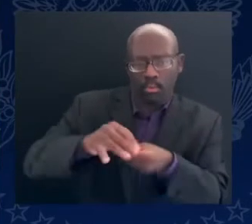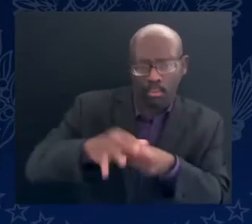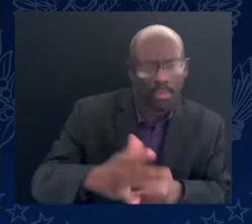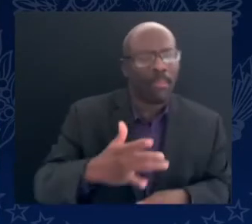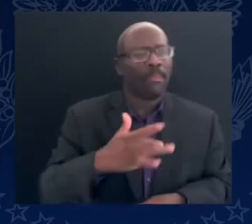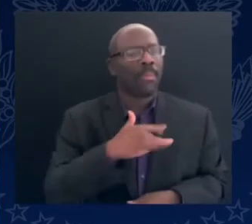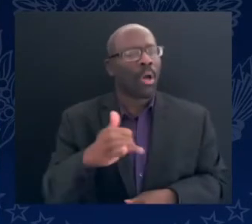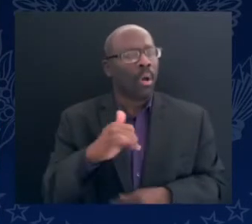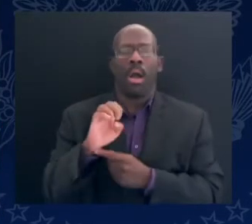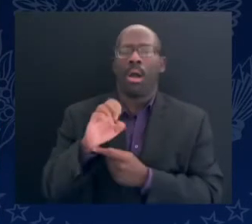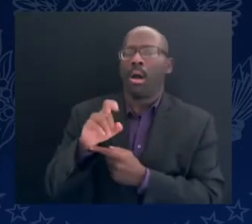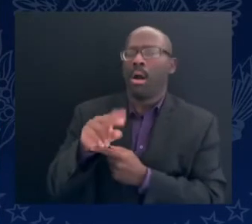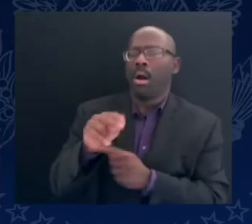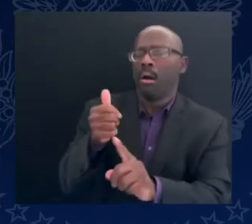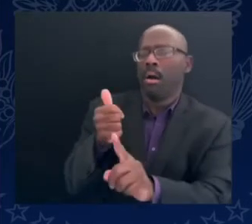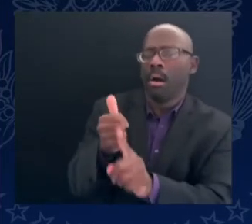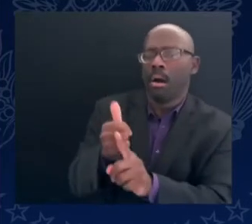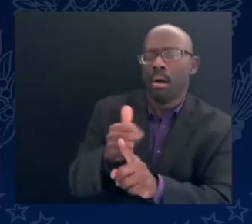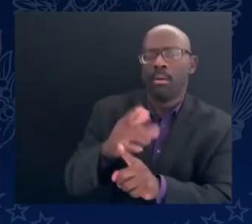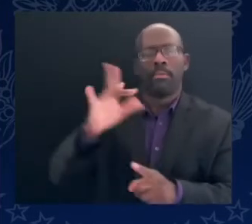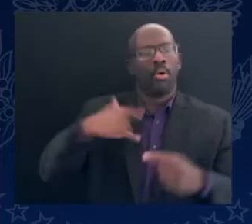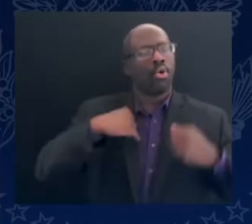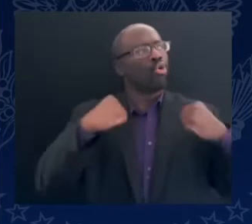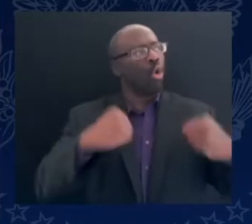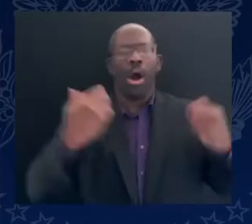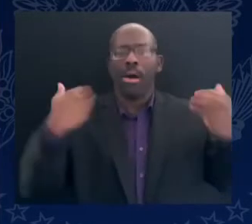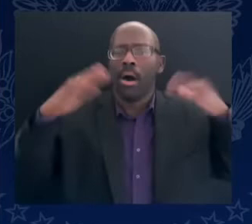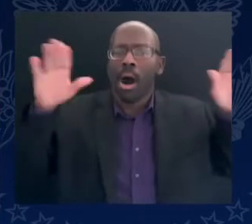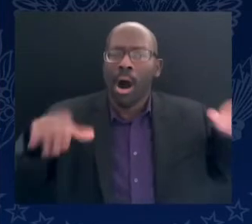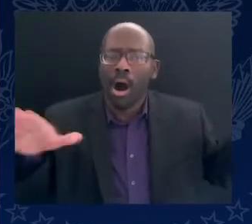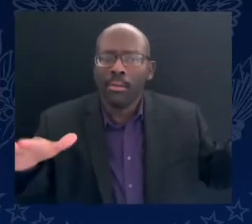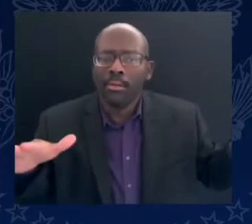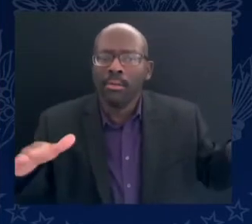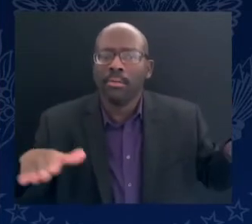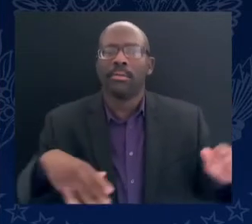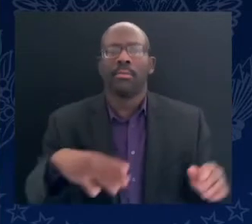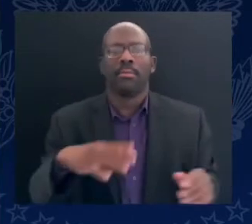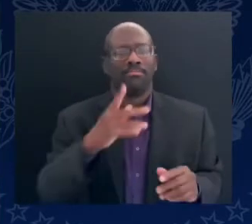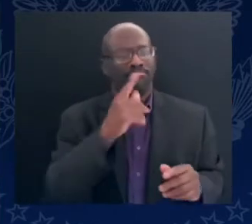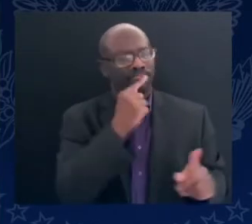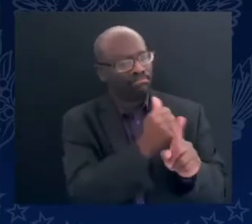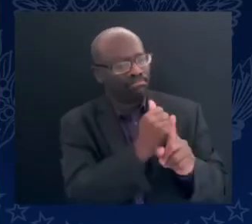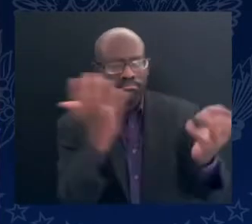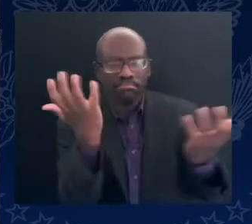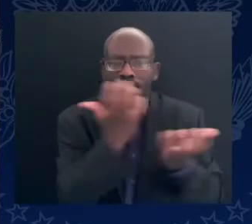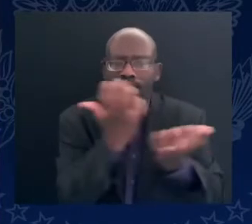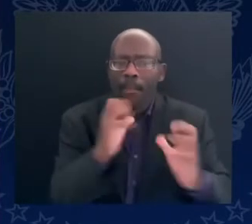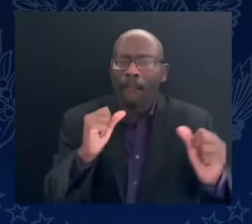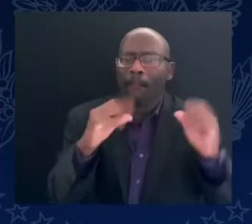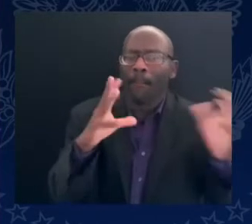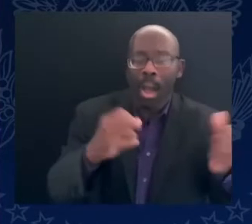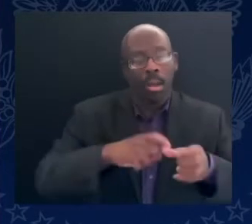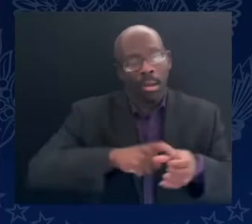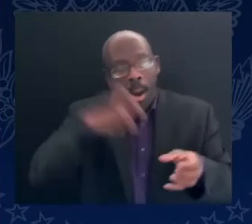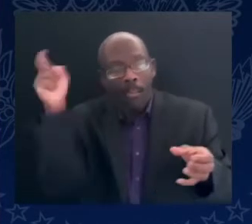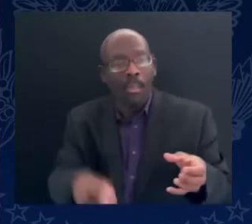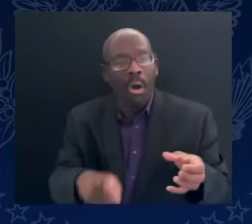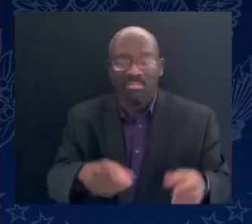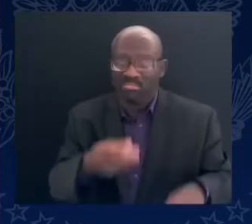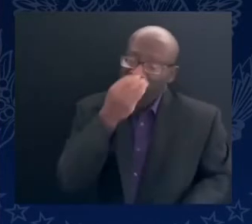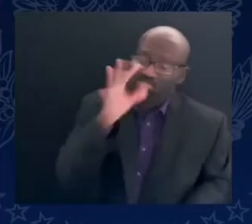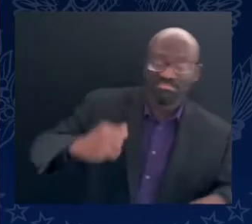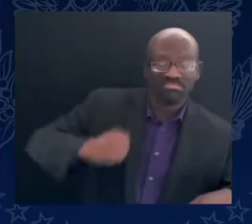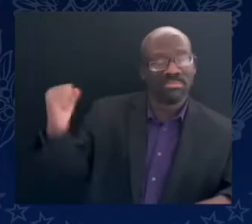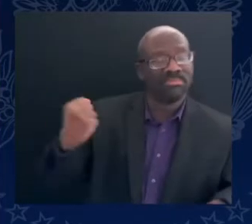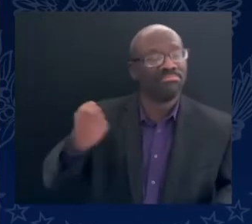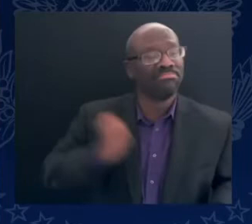Elton John was an amazing example of somebody who came out and was fearless about it. It really gave